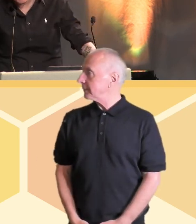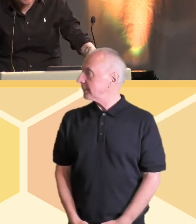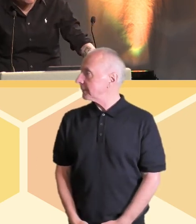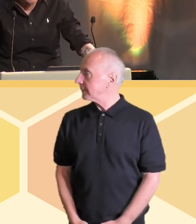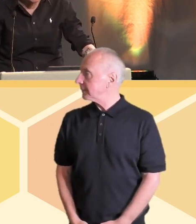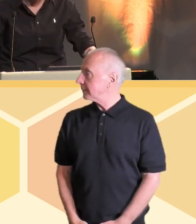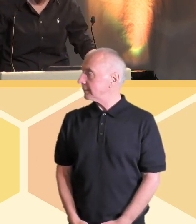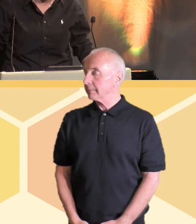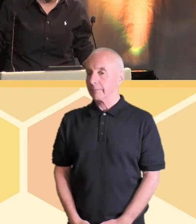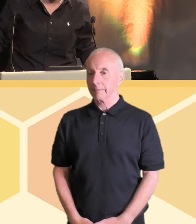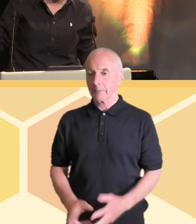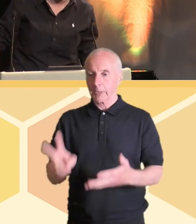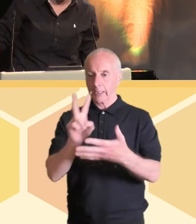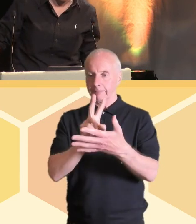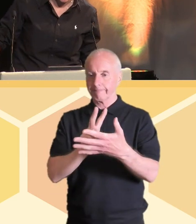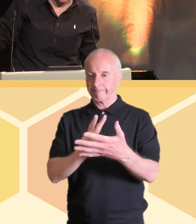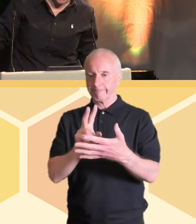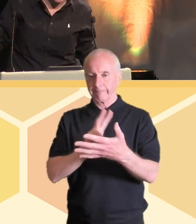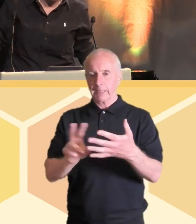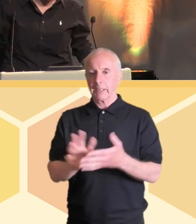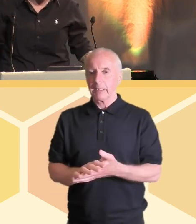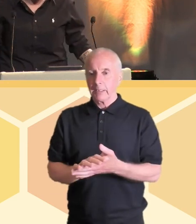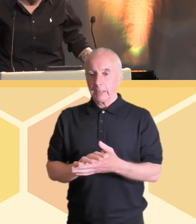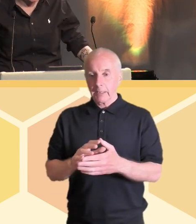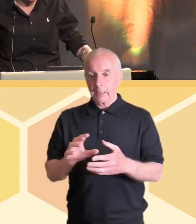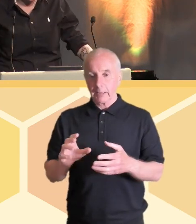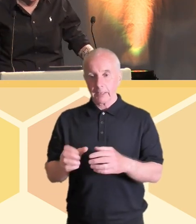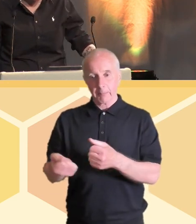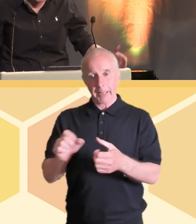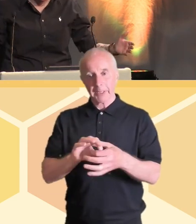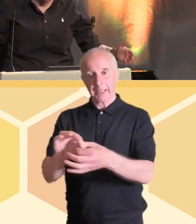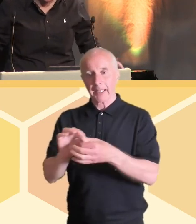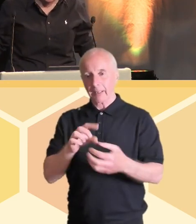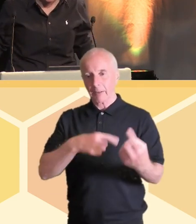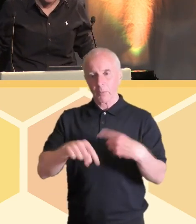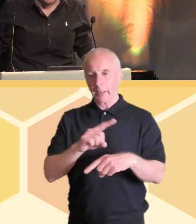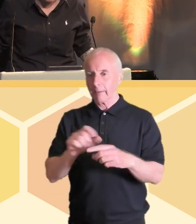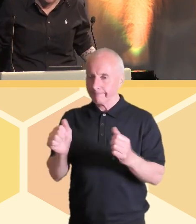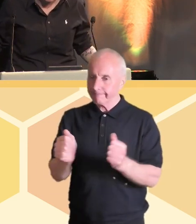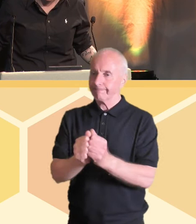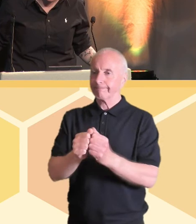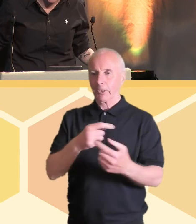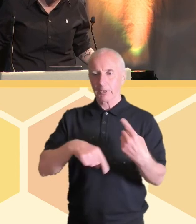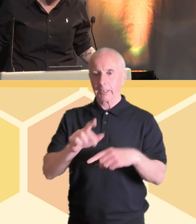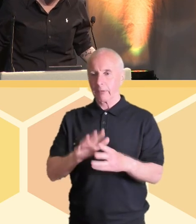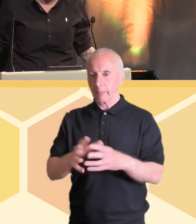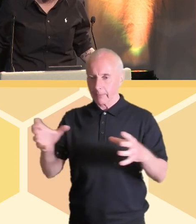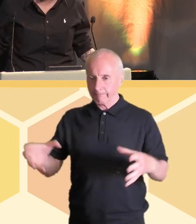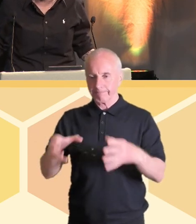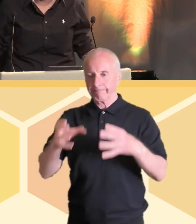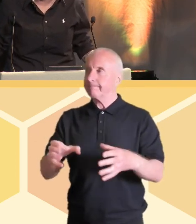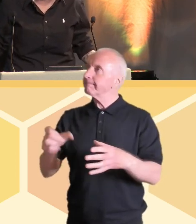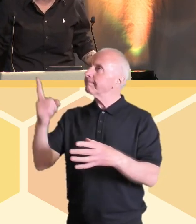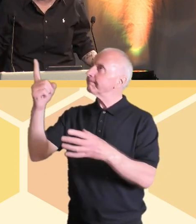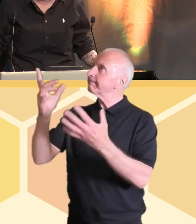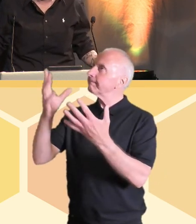again, if you can read the response. As Baptists Together, we commit ourselves to being a movement led by the Spirit